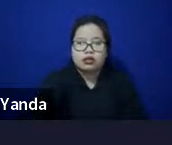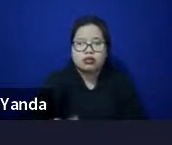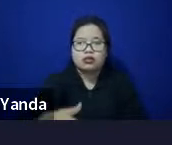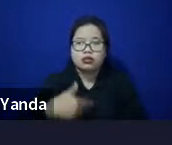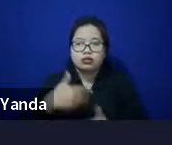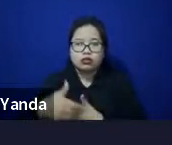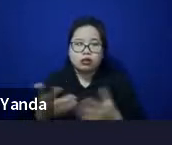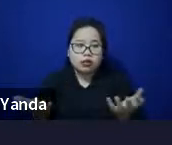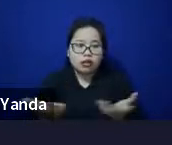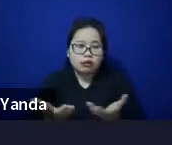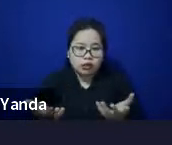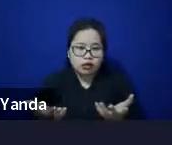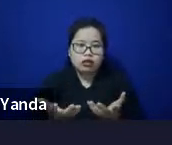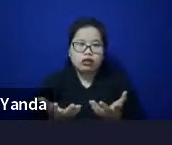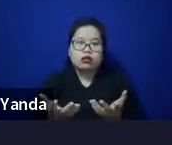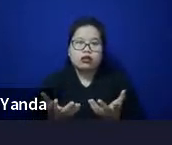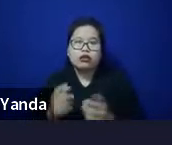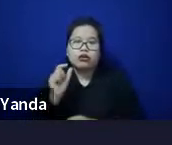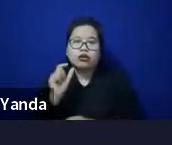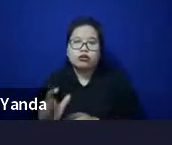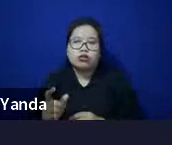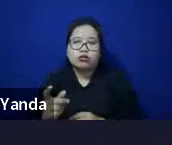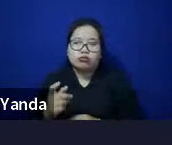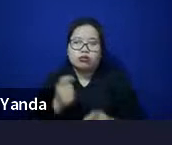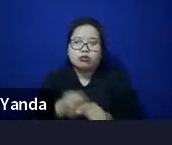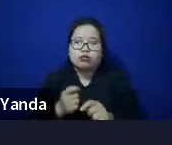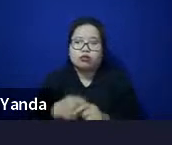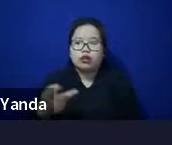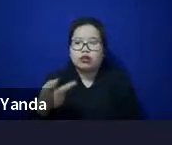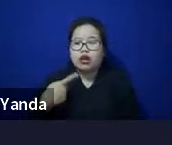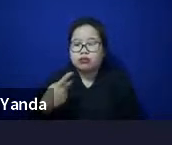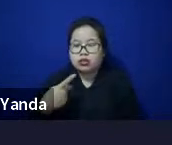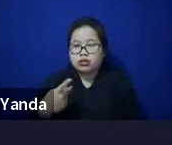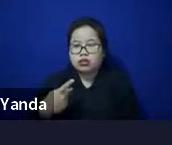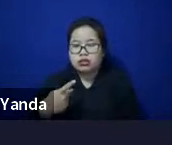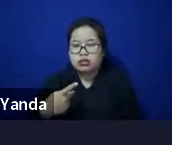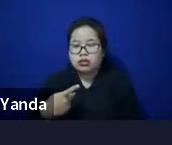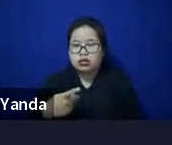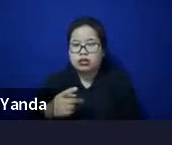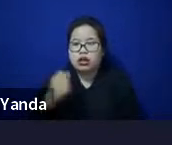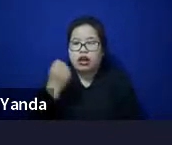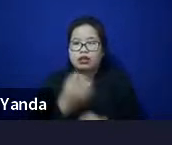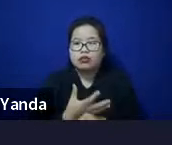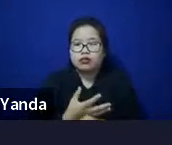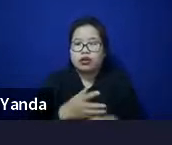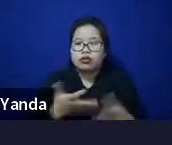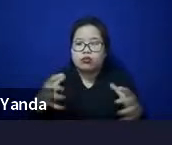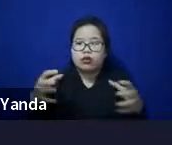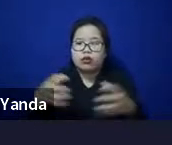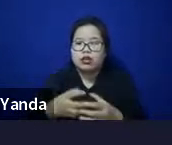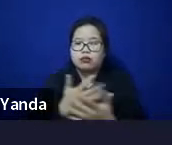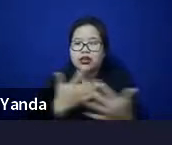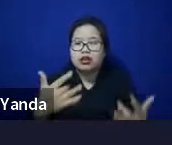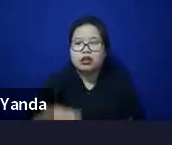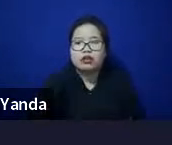be a part of the broader society in which we live in.